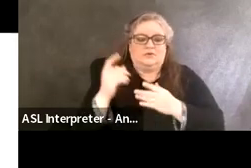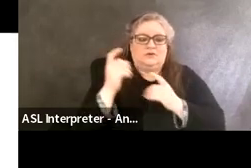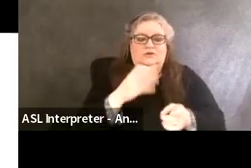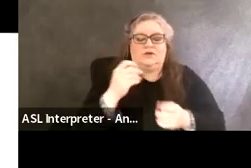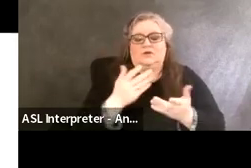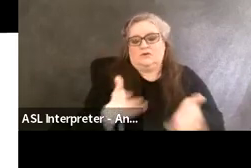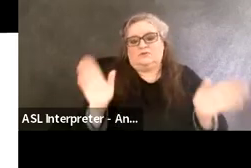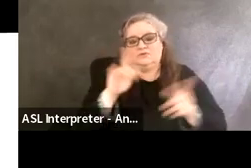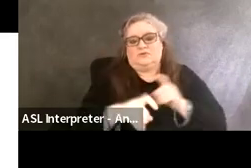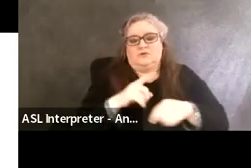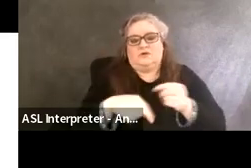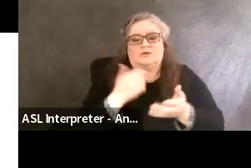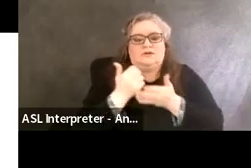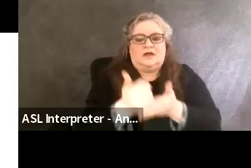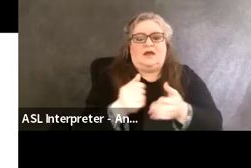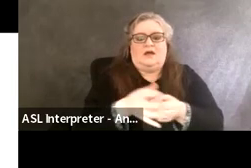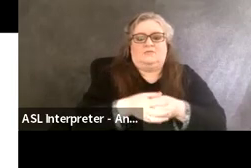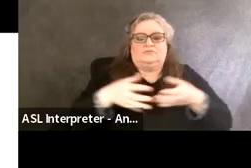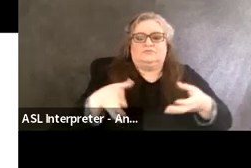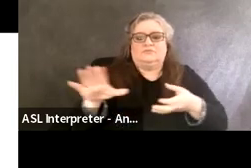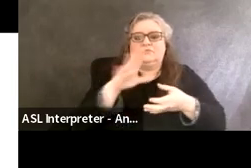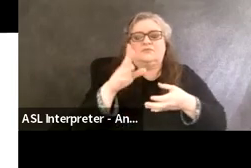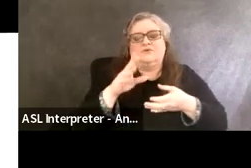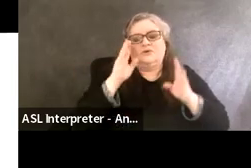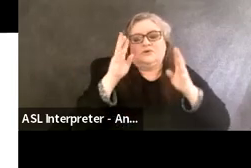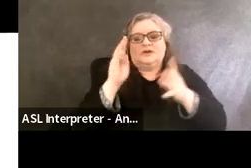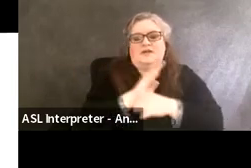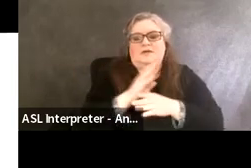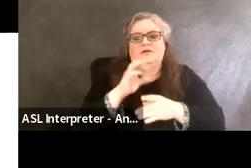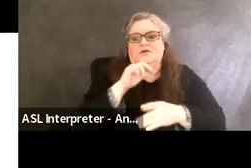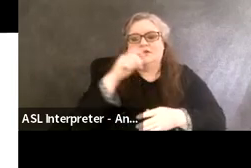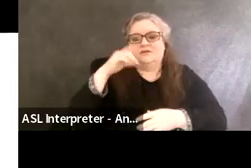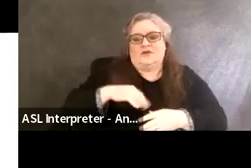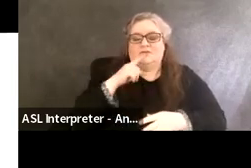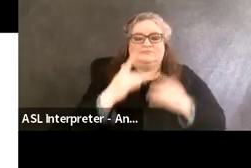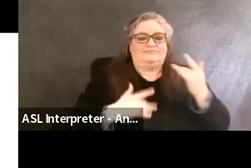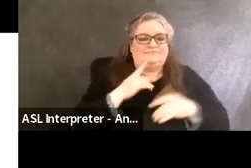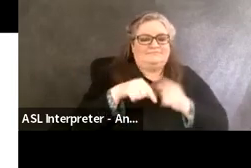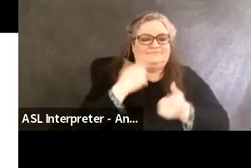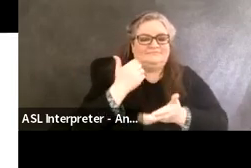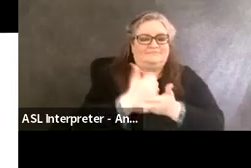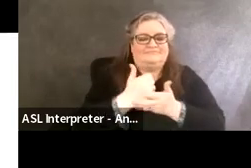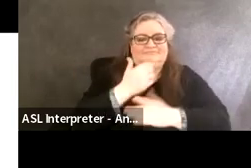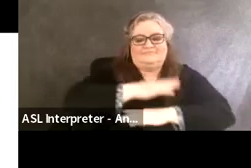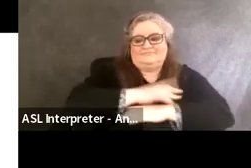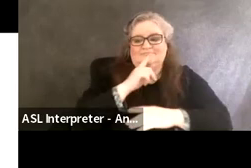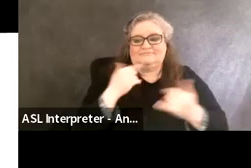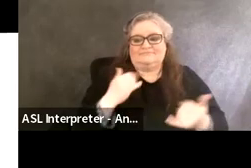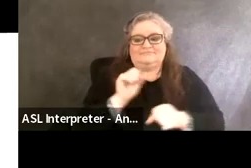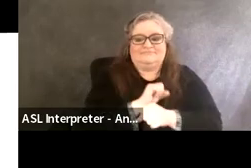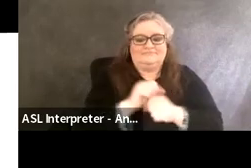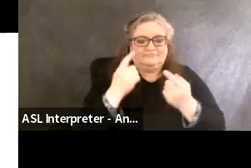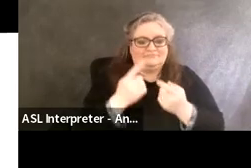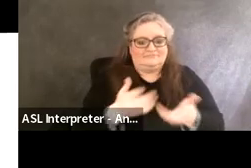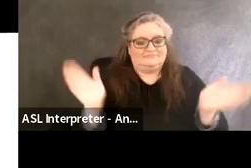about resources to help grow your creative business or nonprofit. And we're just really excited about the help desk, about this work in general. We're